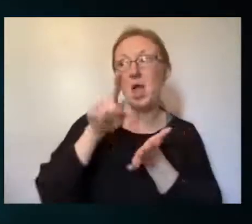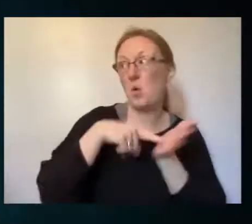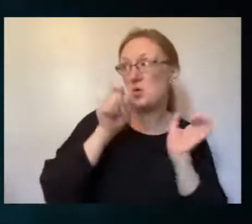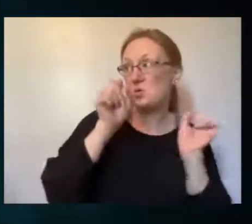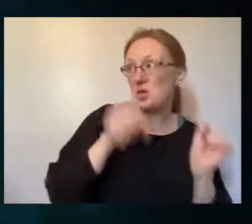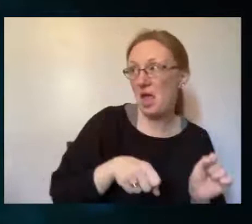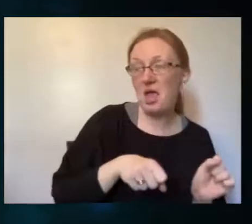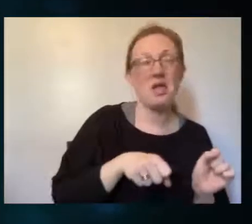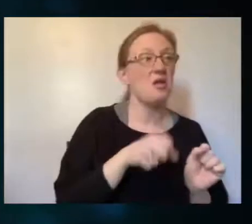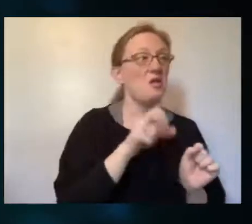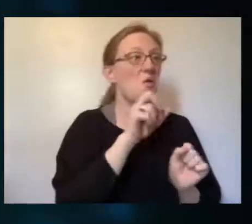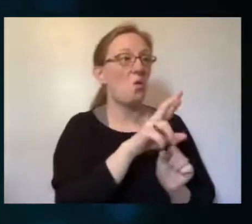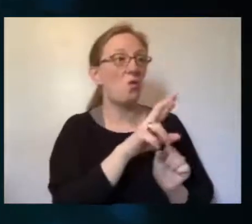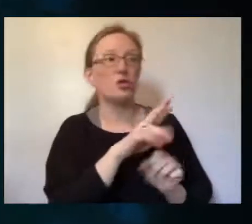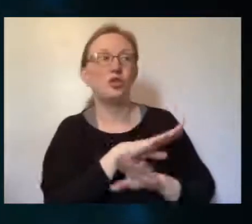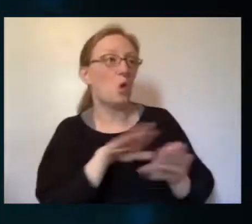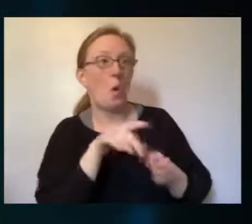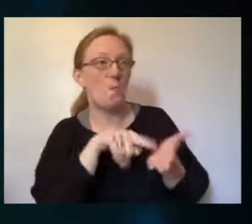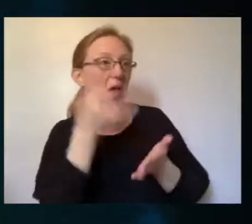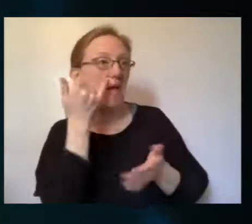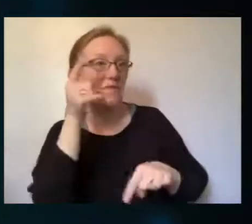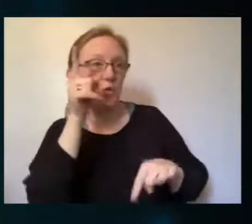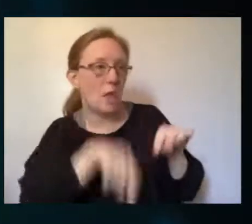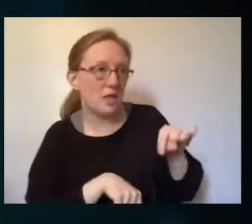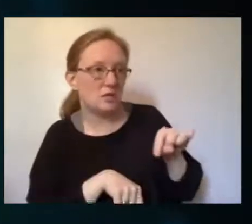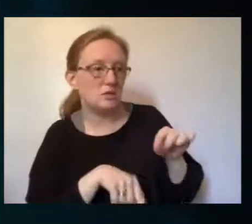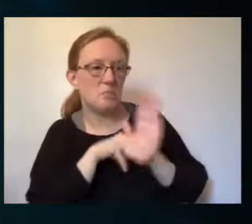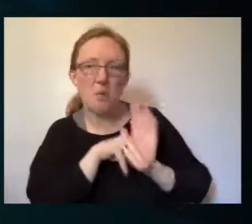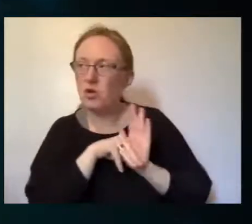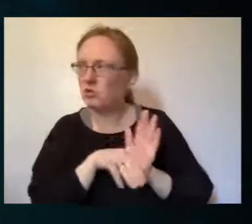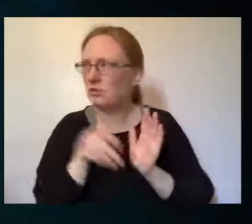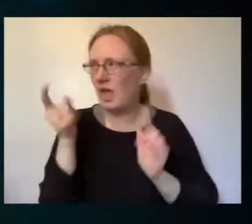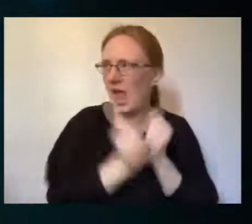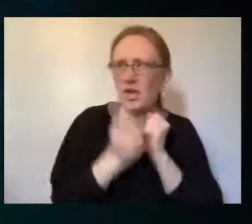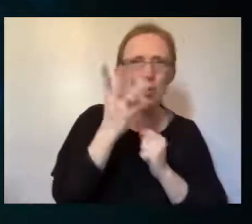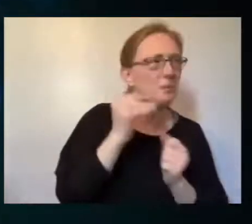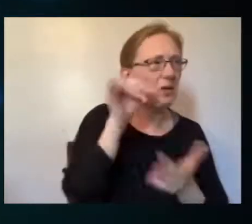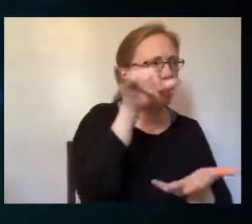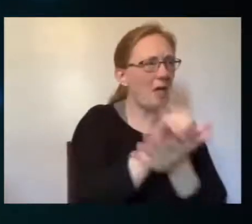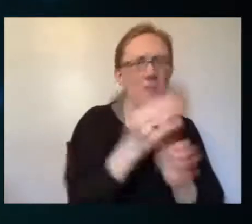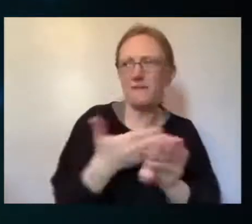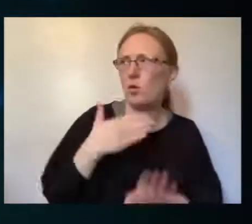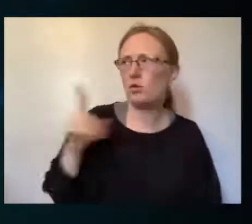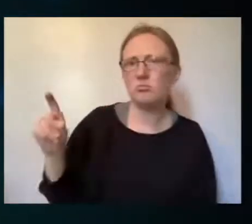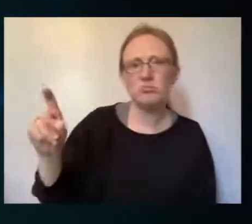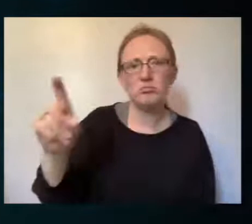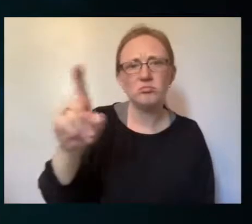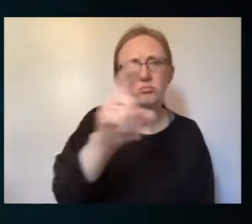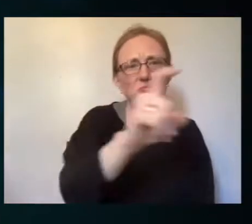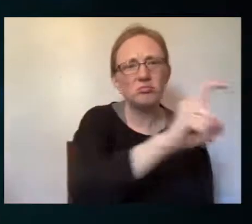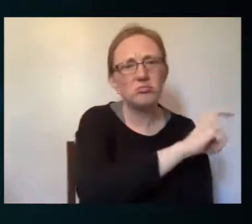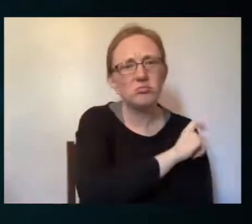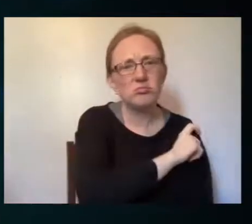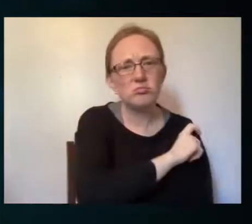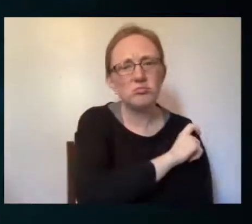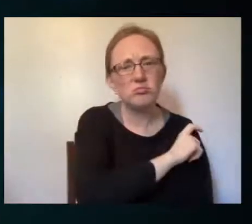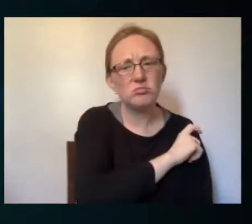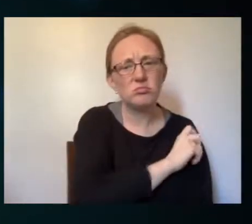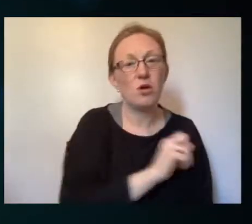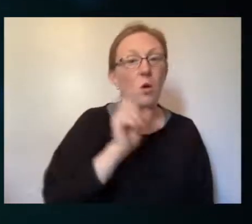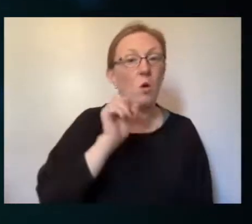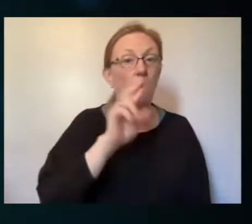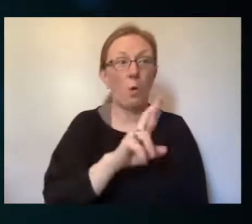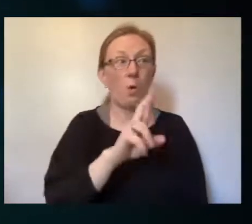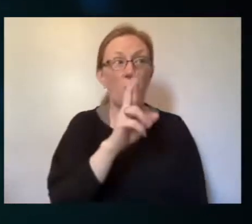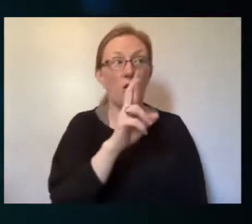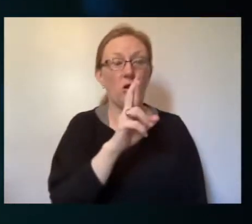pay what don't pay if you can't models, or it's actually just organized